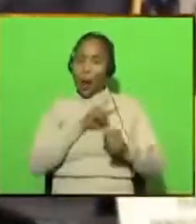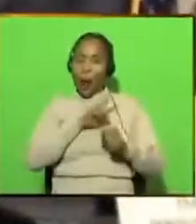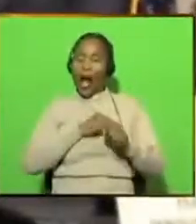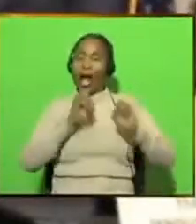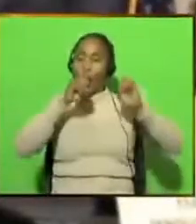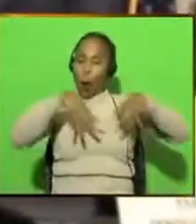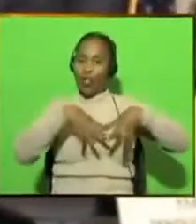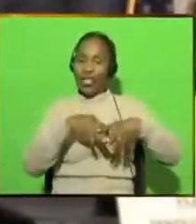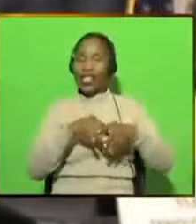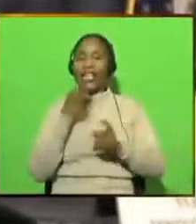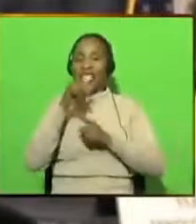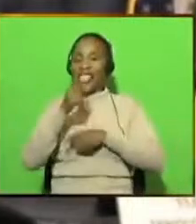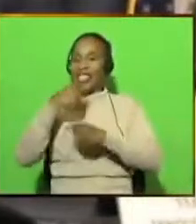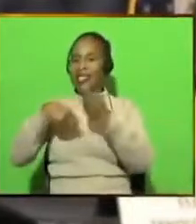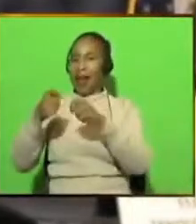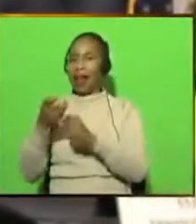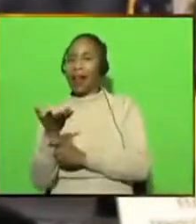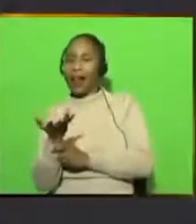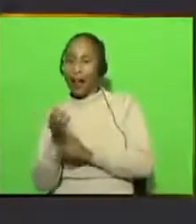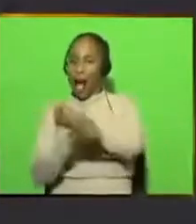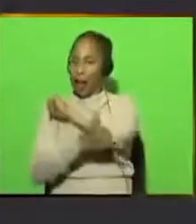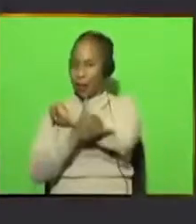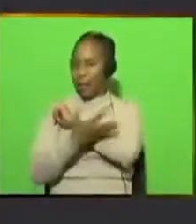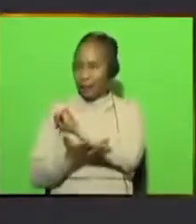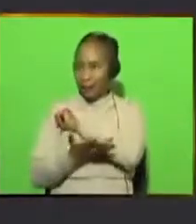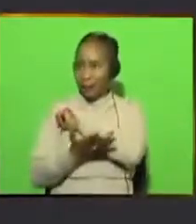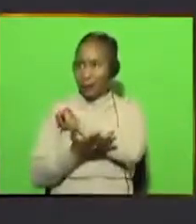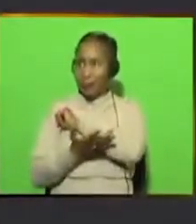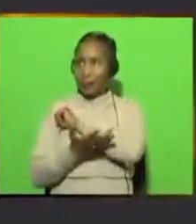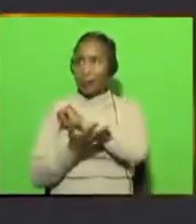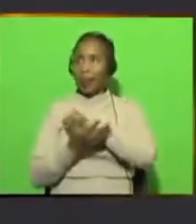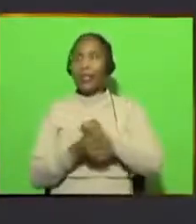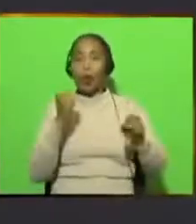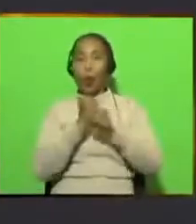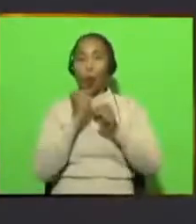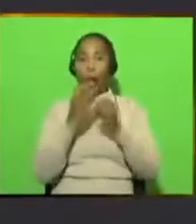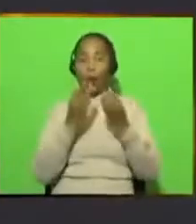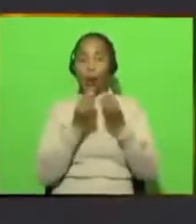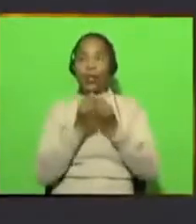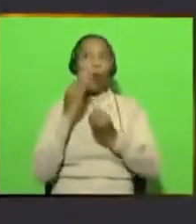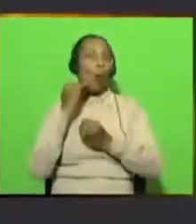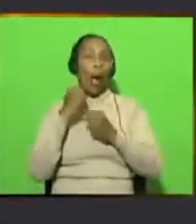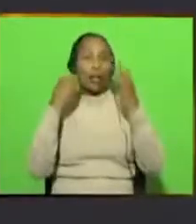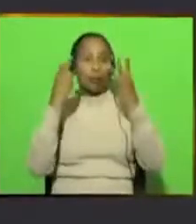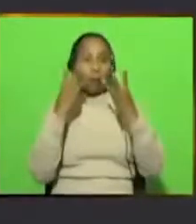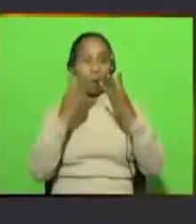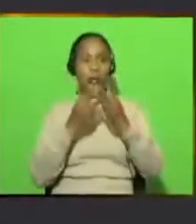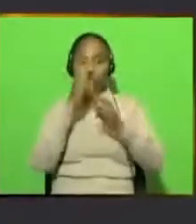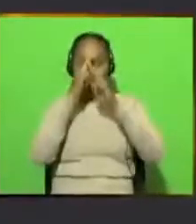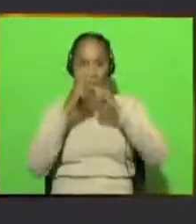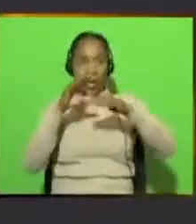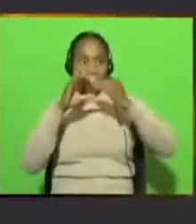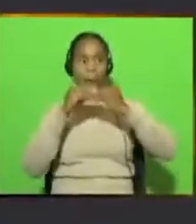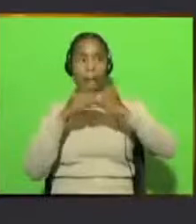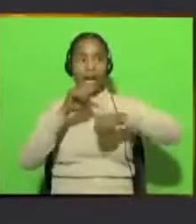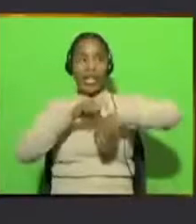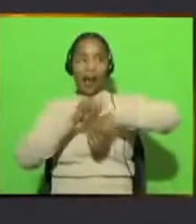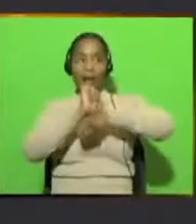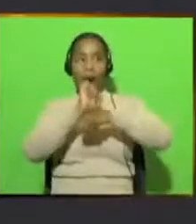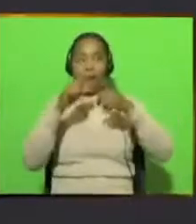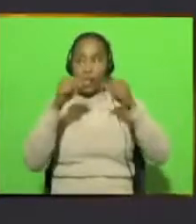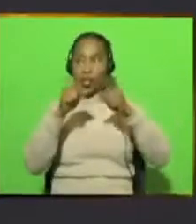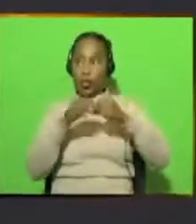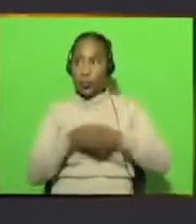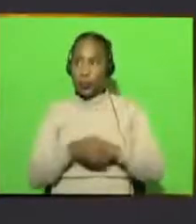They have given themselves the right that if they work with white people, then it is fine. Honorable member, when your we work time with is white up. people, then